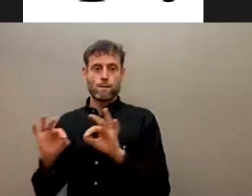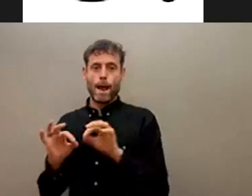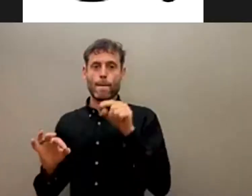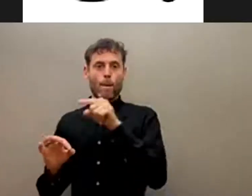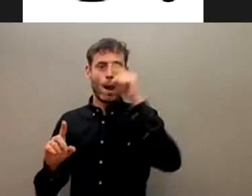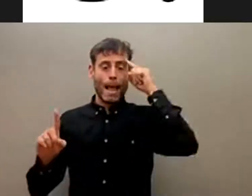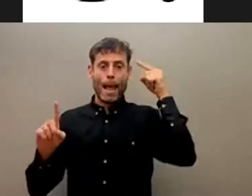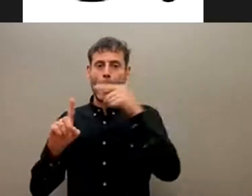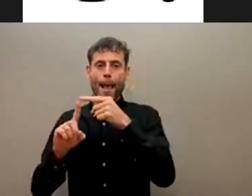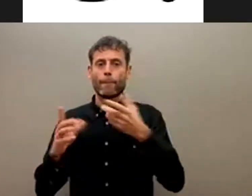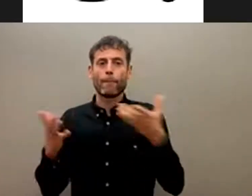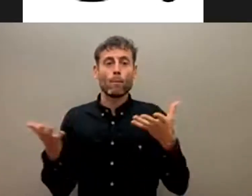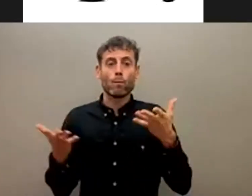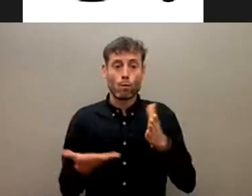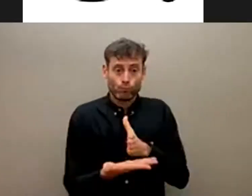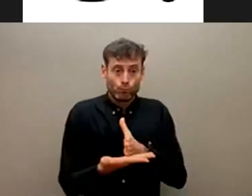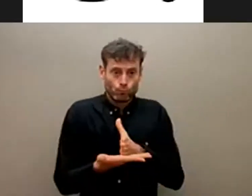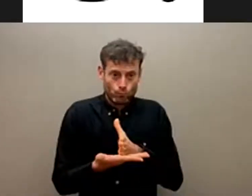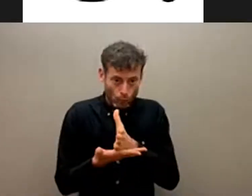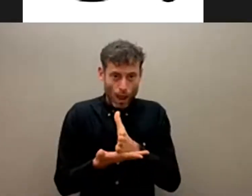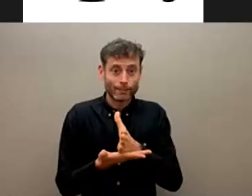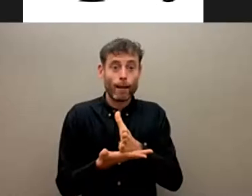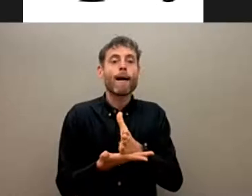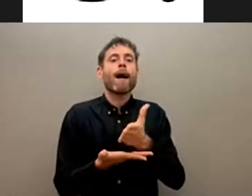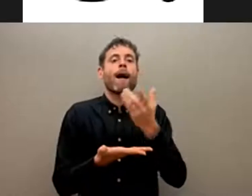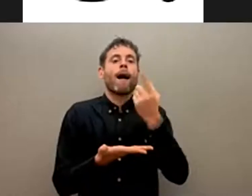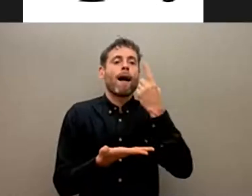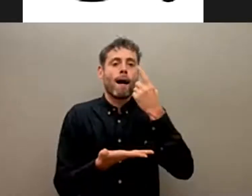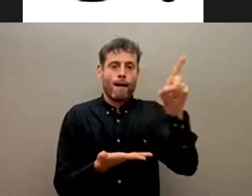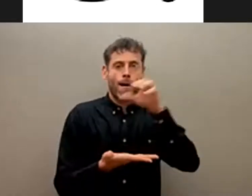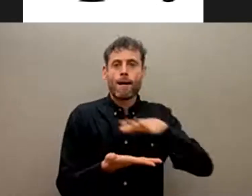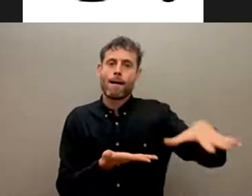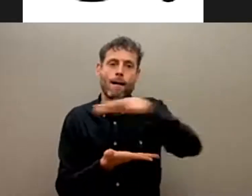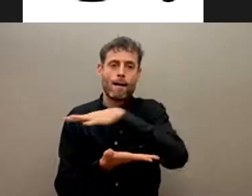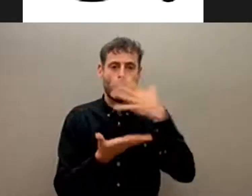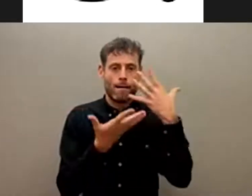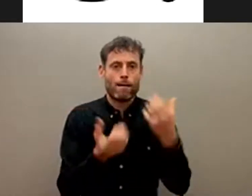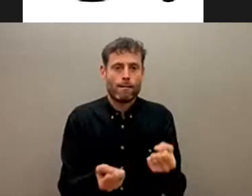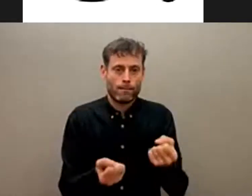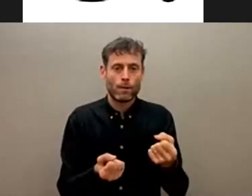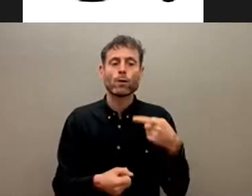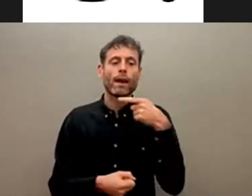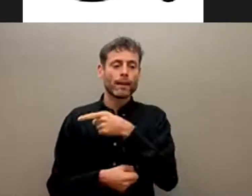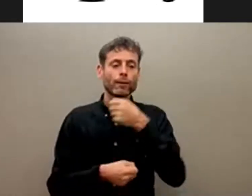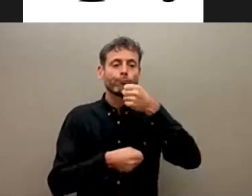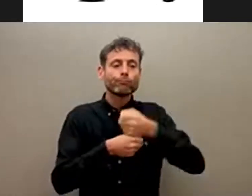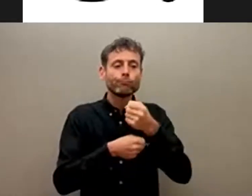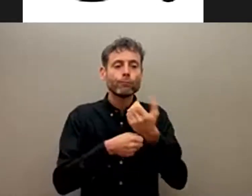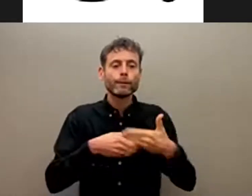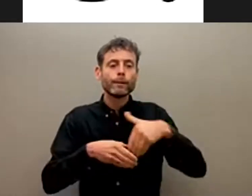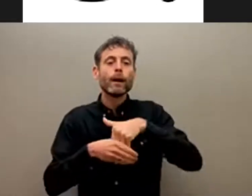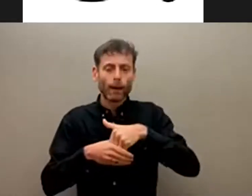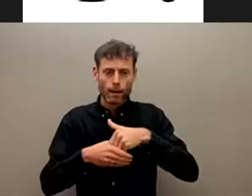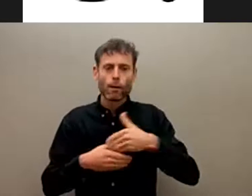the Creating New Futures for All research symposium in Sydney University. He has been engaged